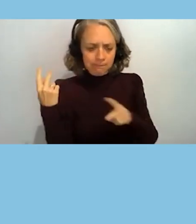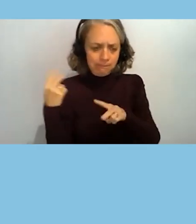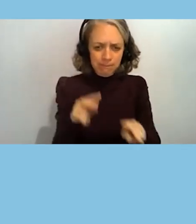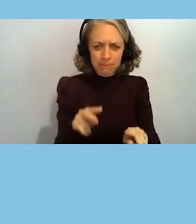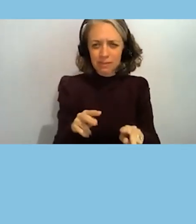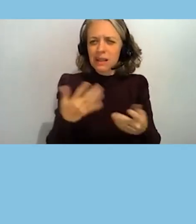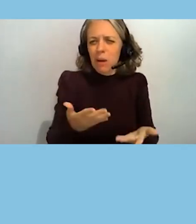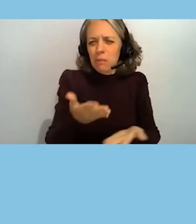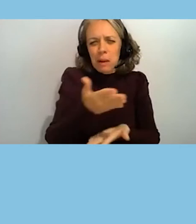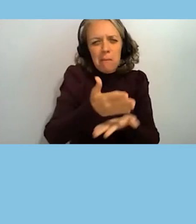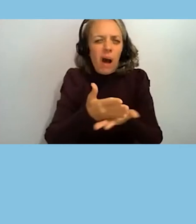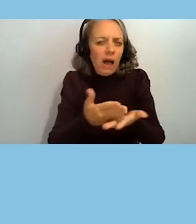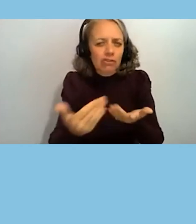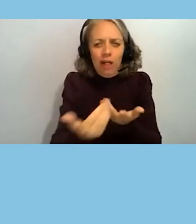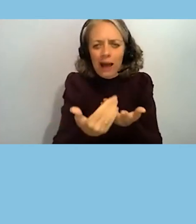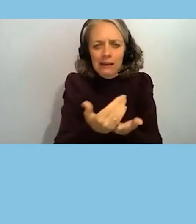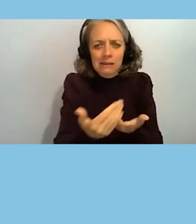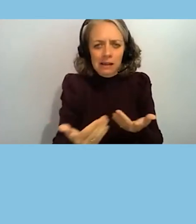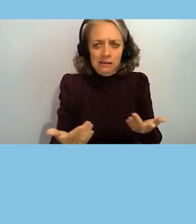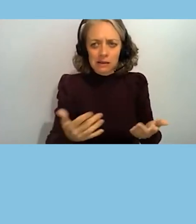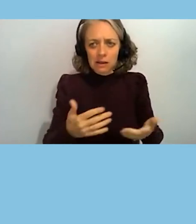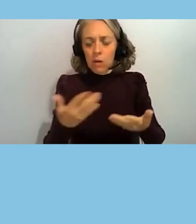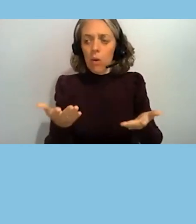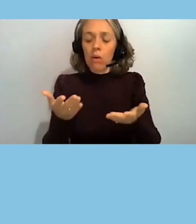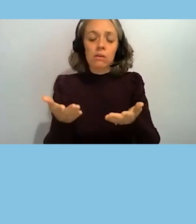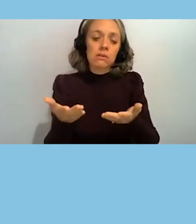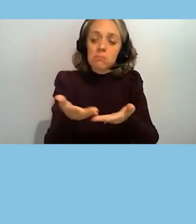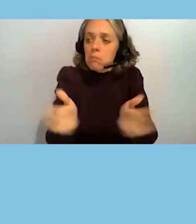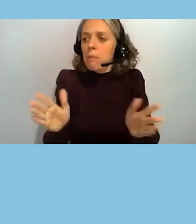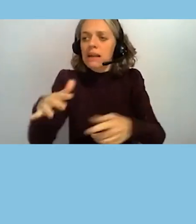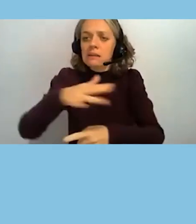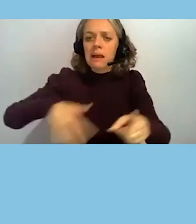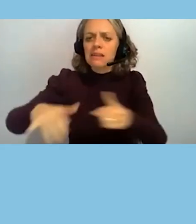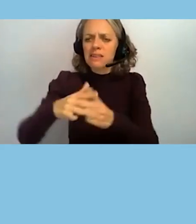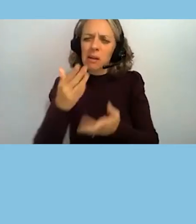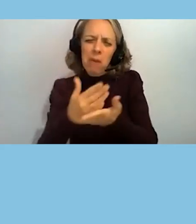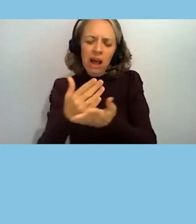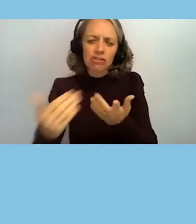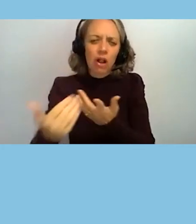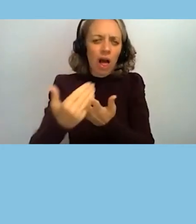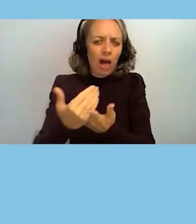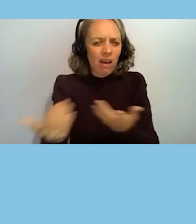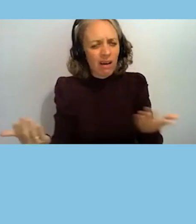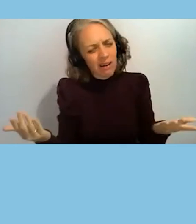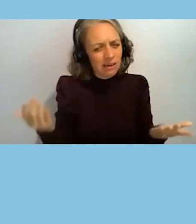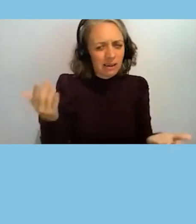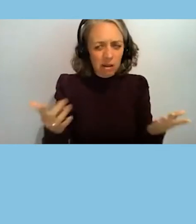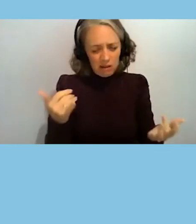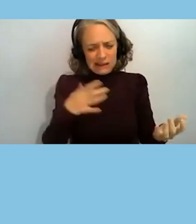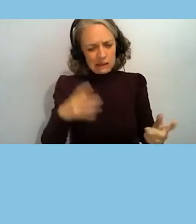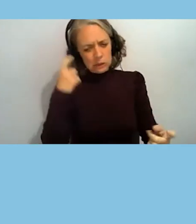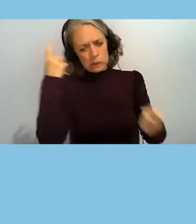and contingent accessibility, or otherwise, of the public spaces within which moving image art is commissioned and within which it's